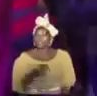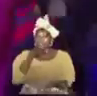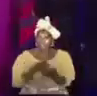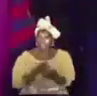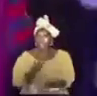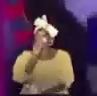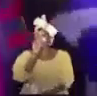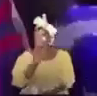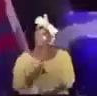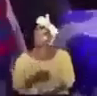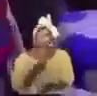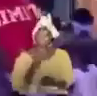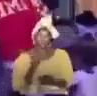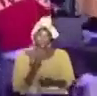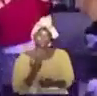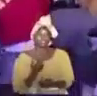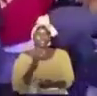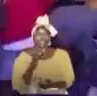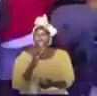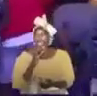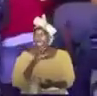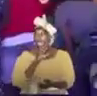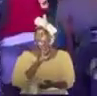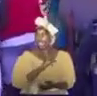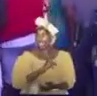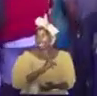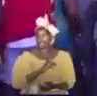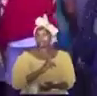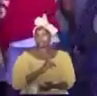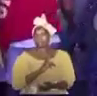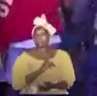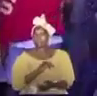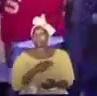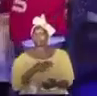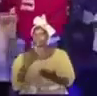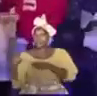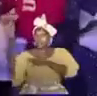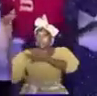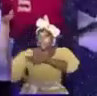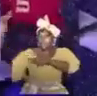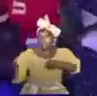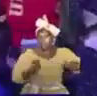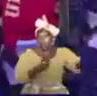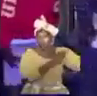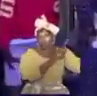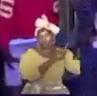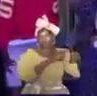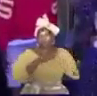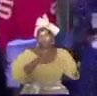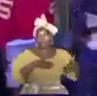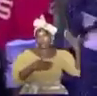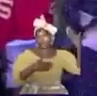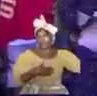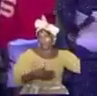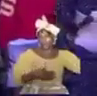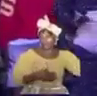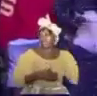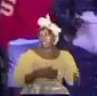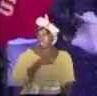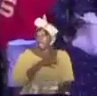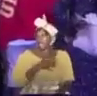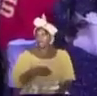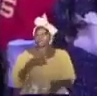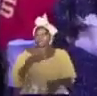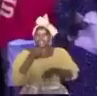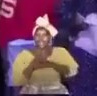Just a quick instruction. May I request all of you together, please move to my right. There are a group of counselors who will be having a word with